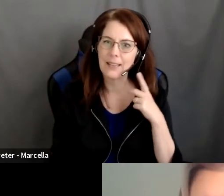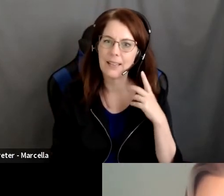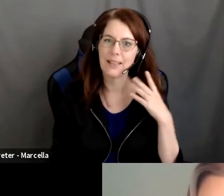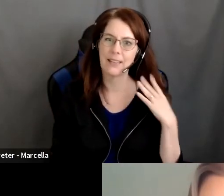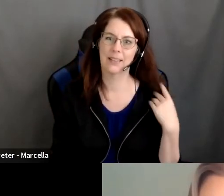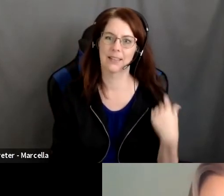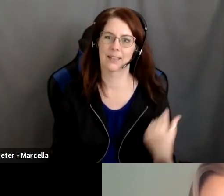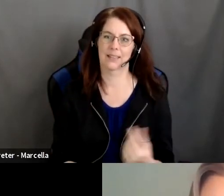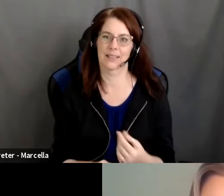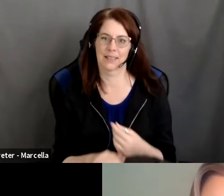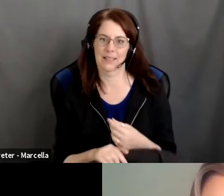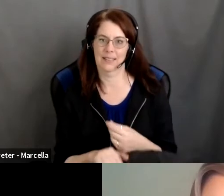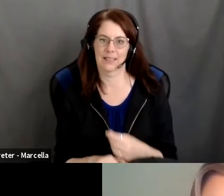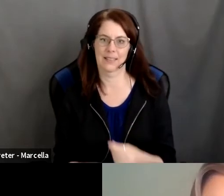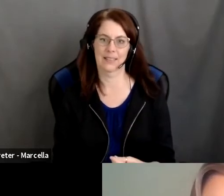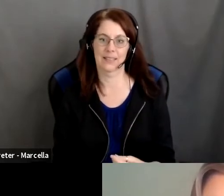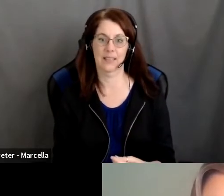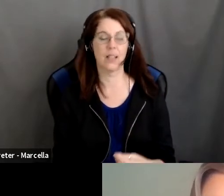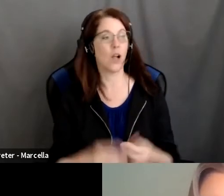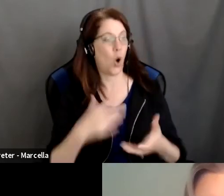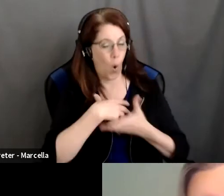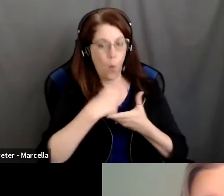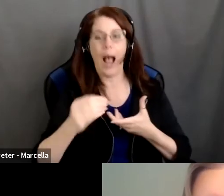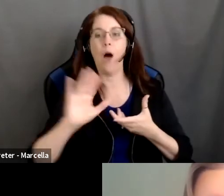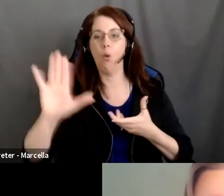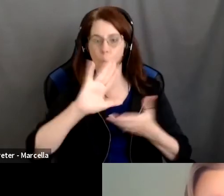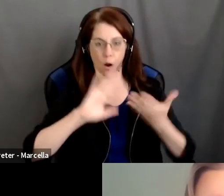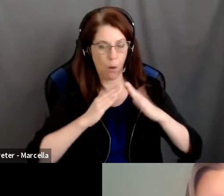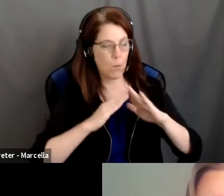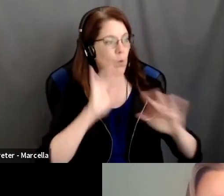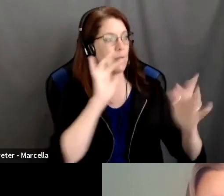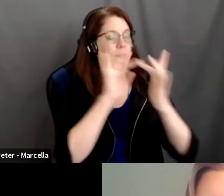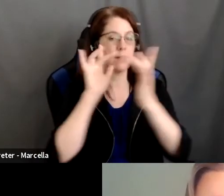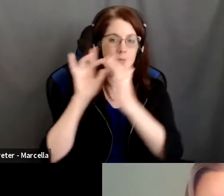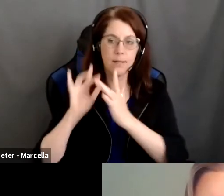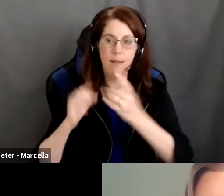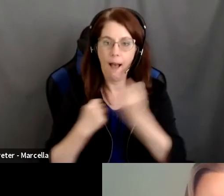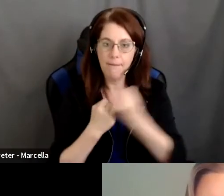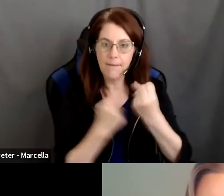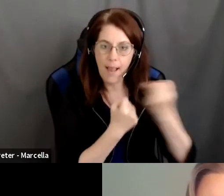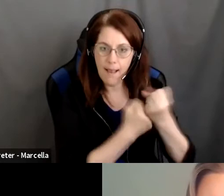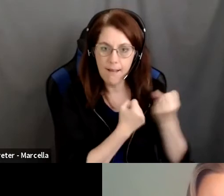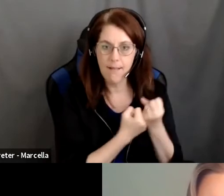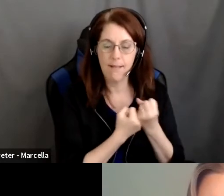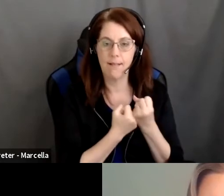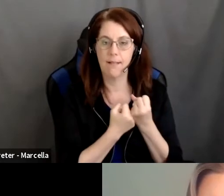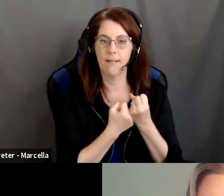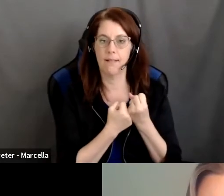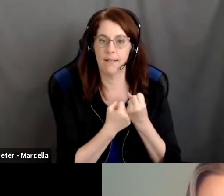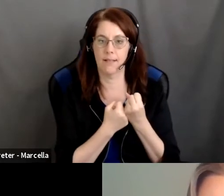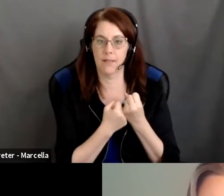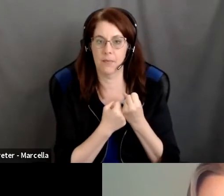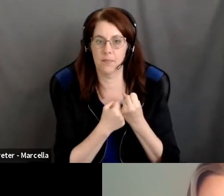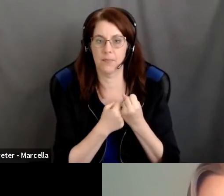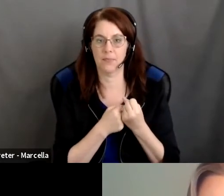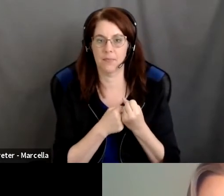I would say to get out and advocate in your community for the fact that, and this has come